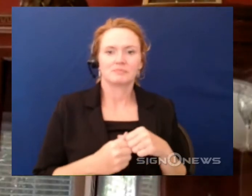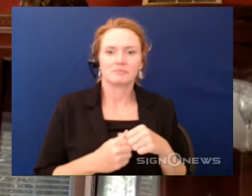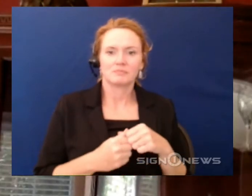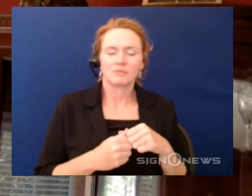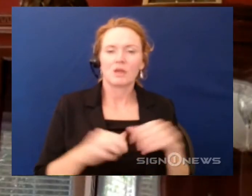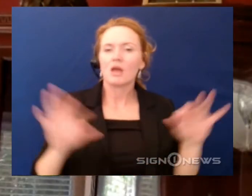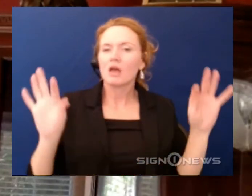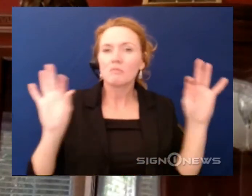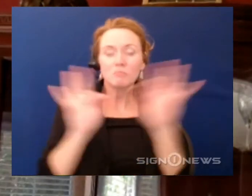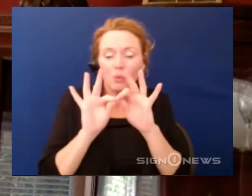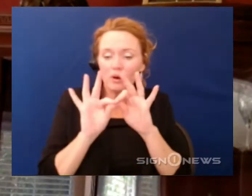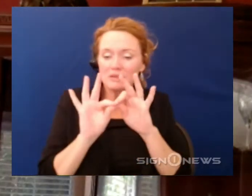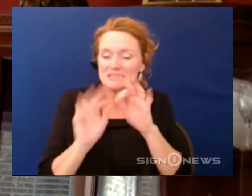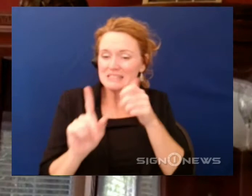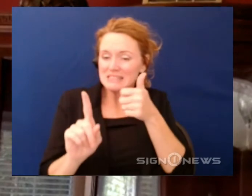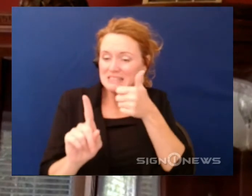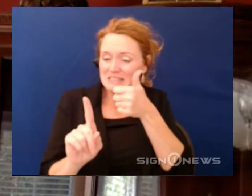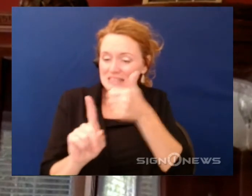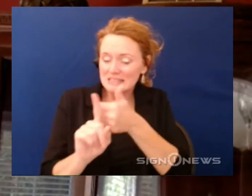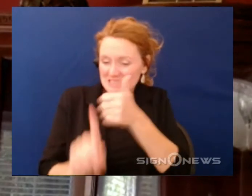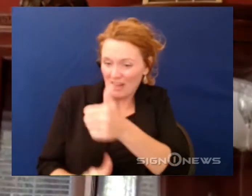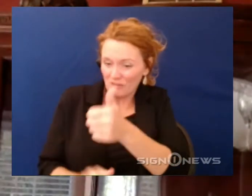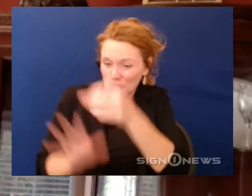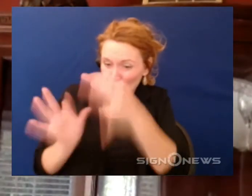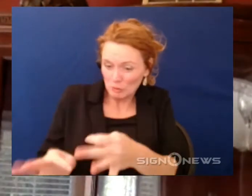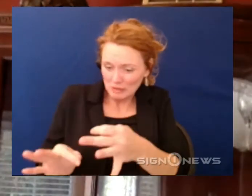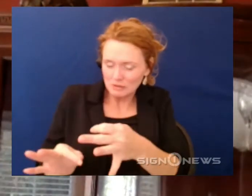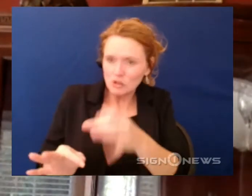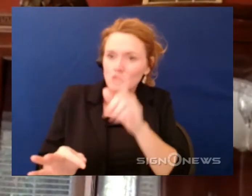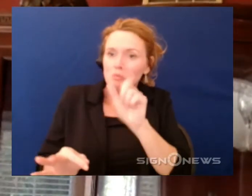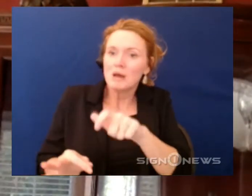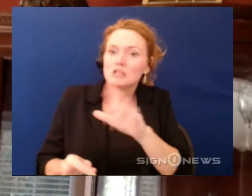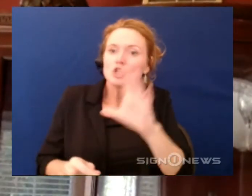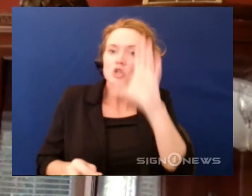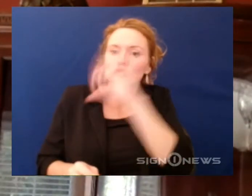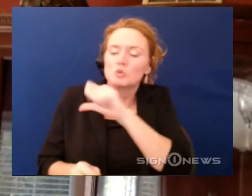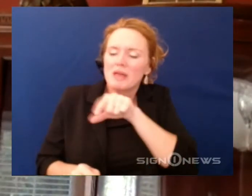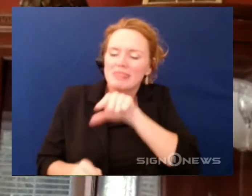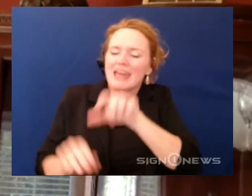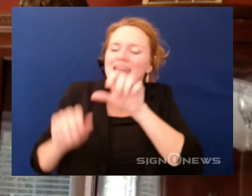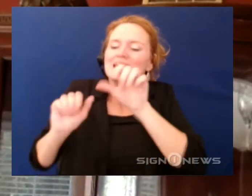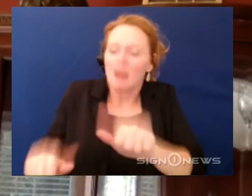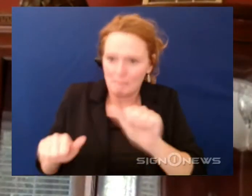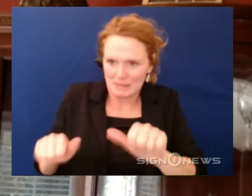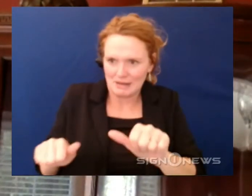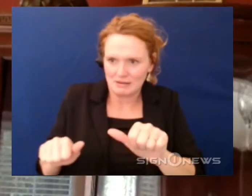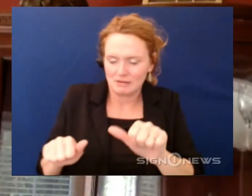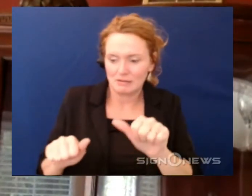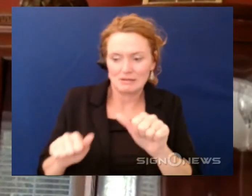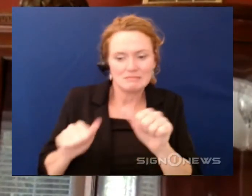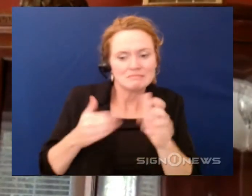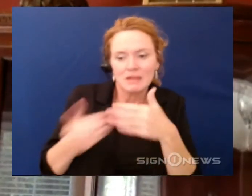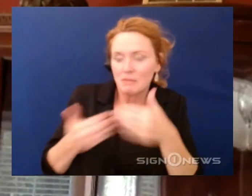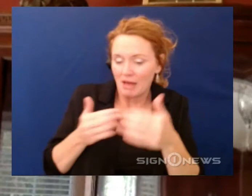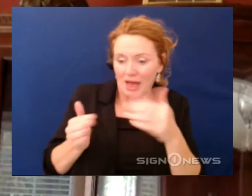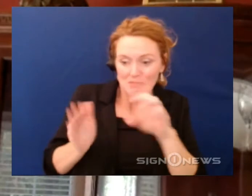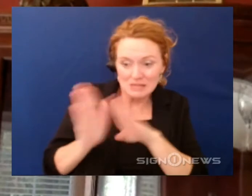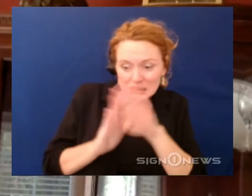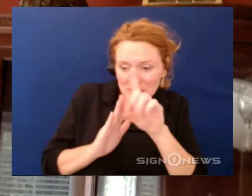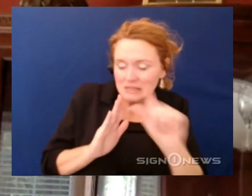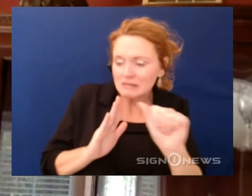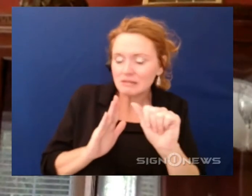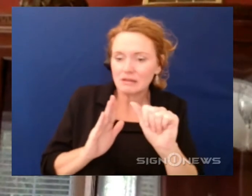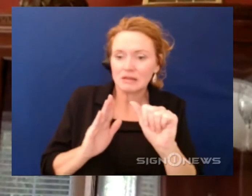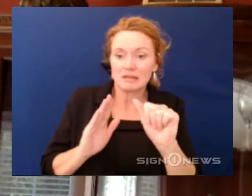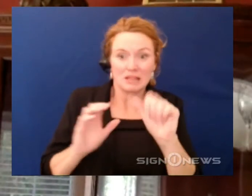self-determination for that person is that you have to presume that they are competent. You have to know whether they have a developmental disability or not, whether they